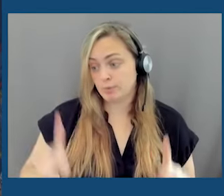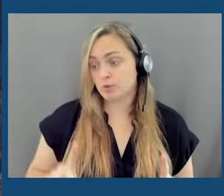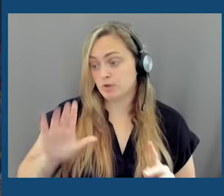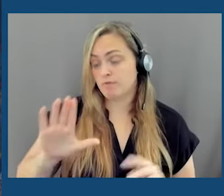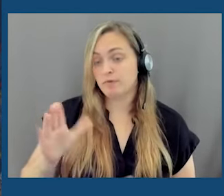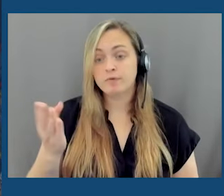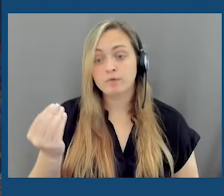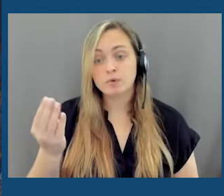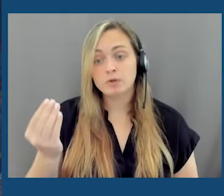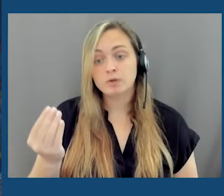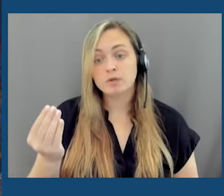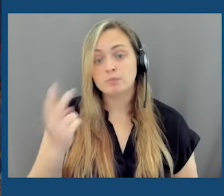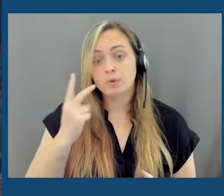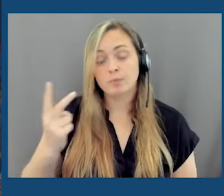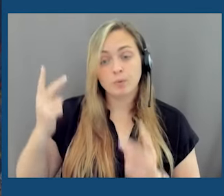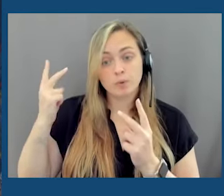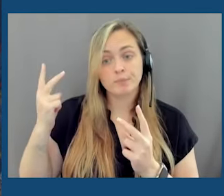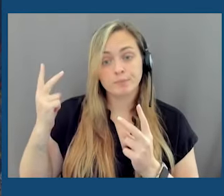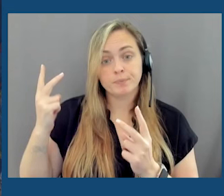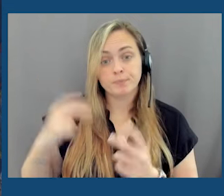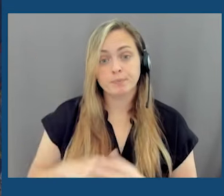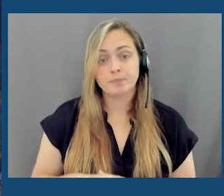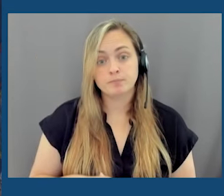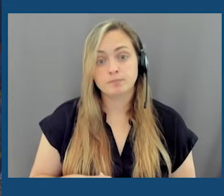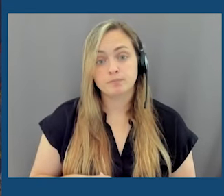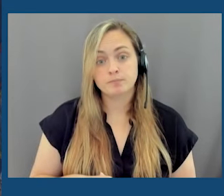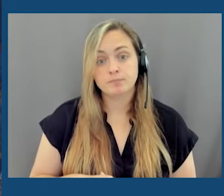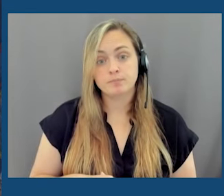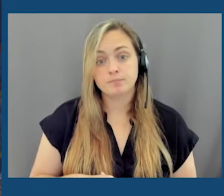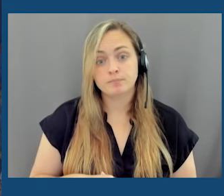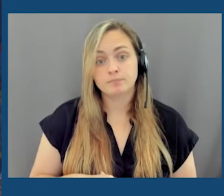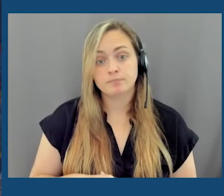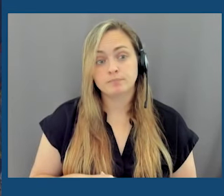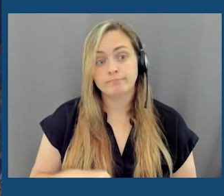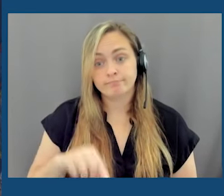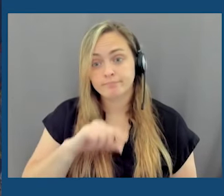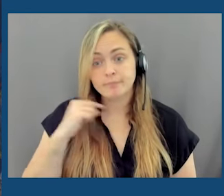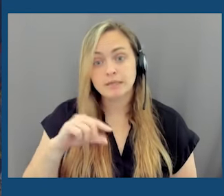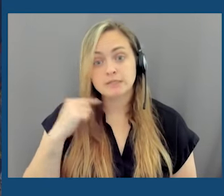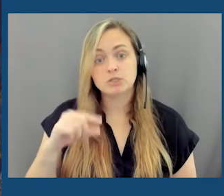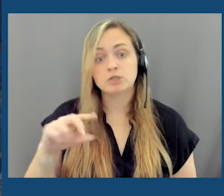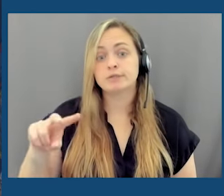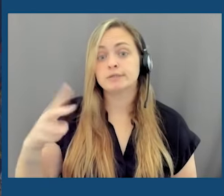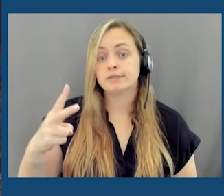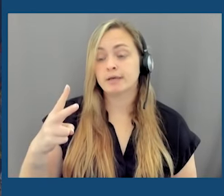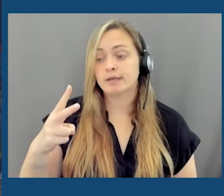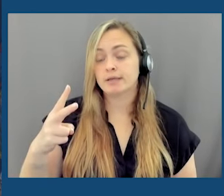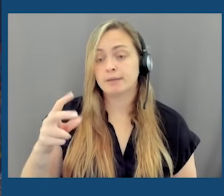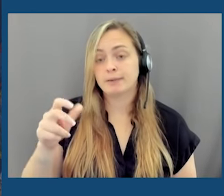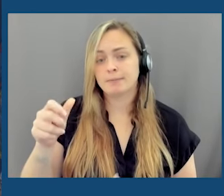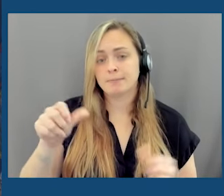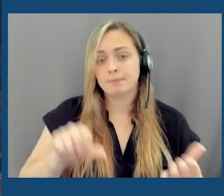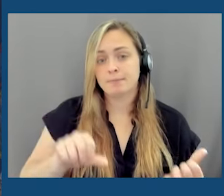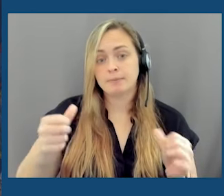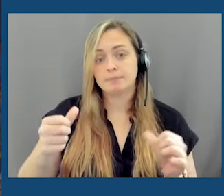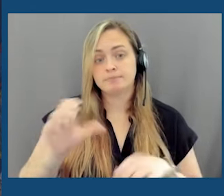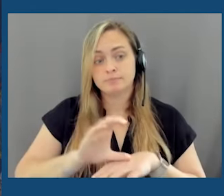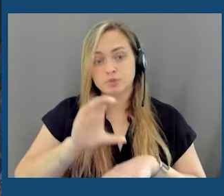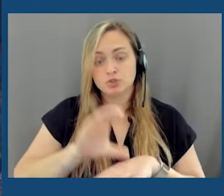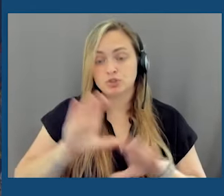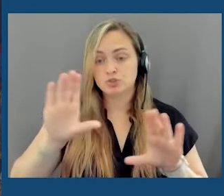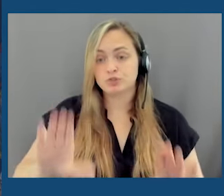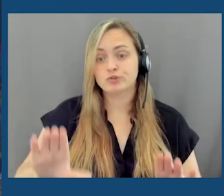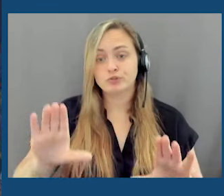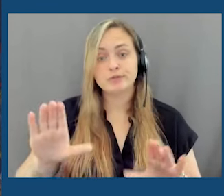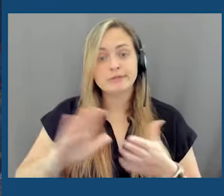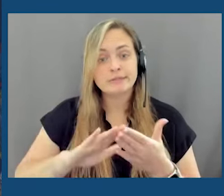514 Memorial Commission, the pastor of Second Baptist Church in the great city of Lackawanna